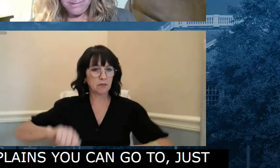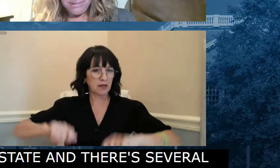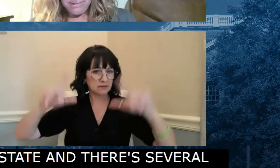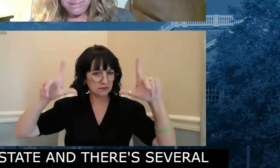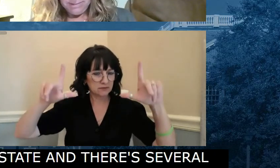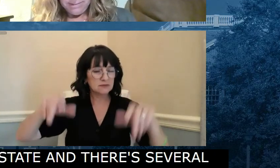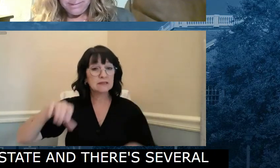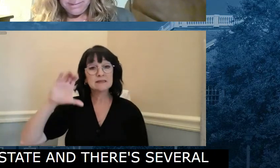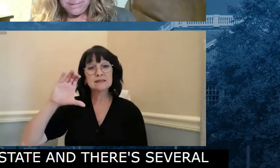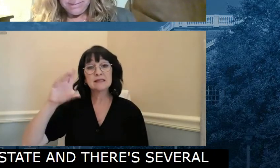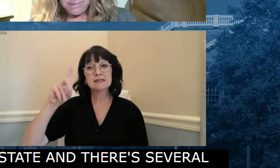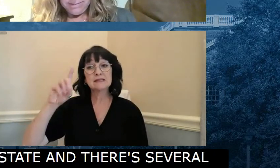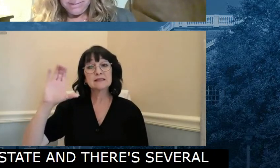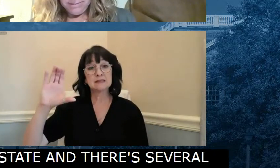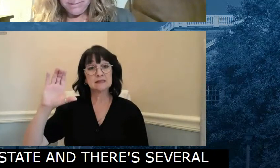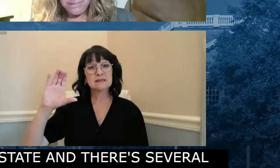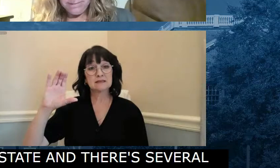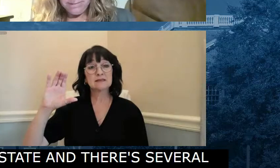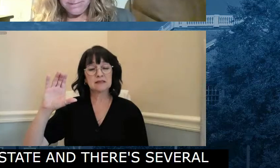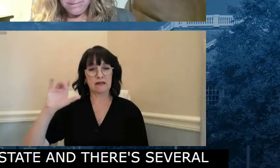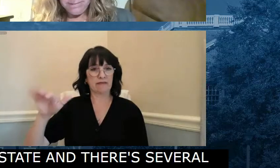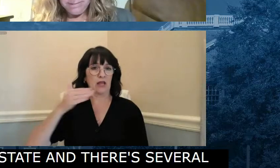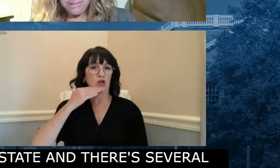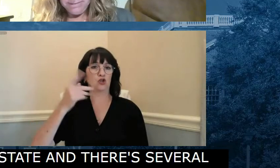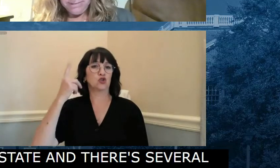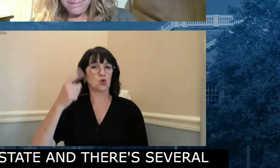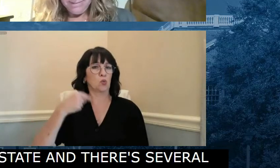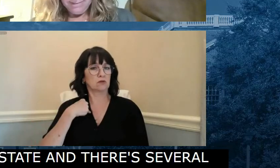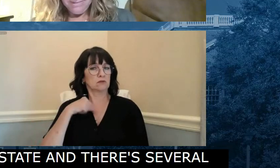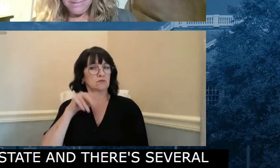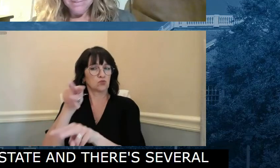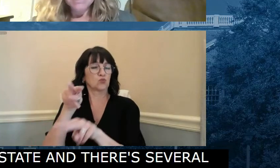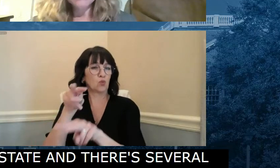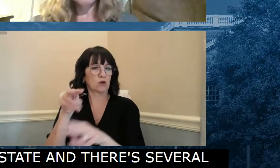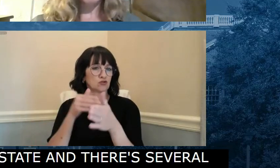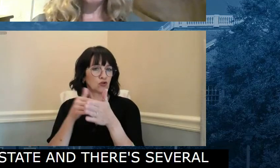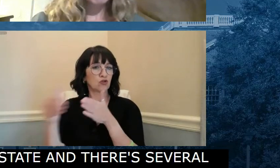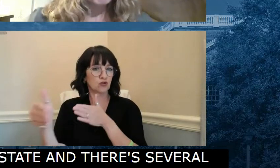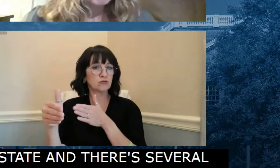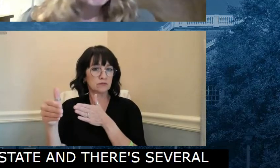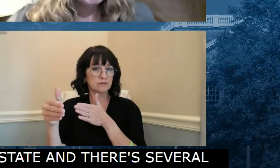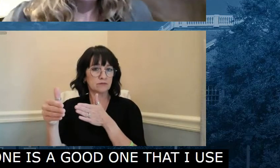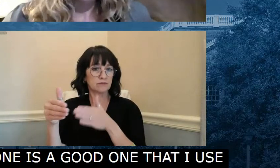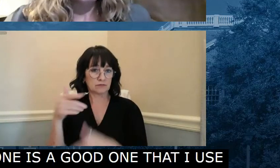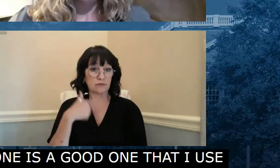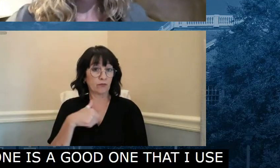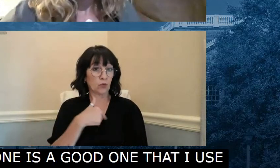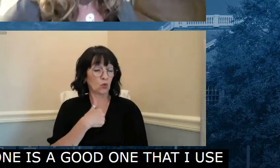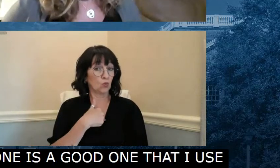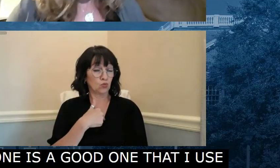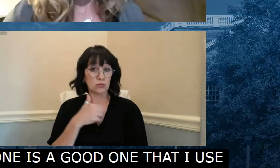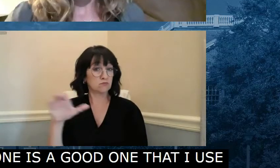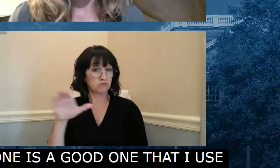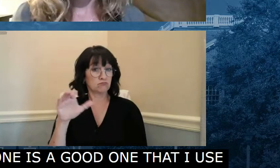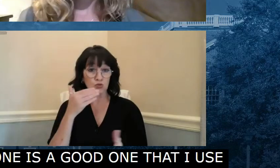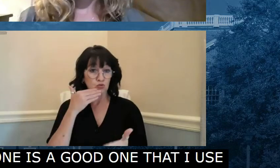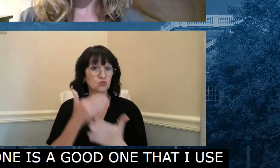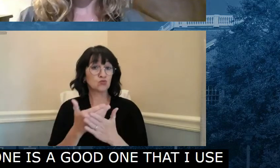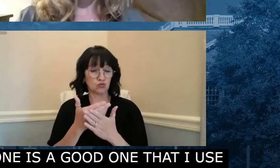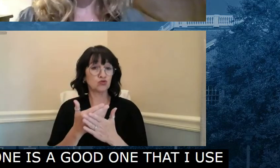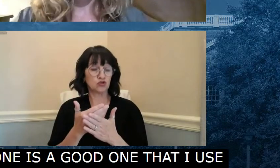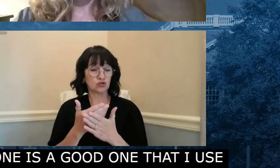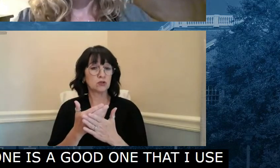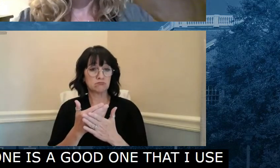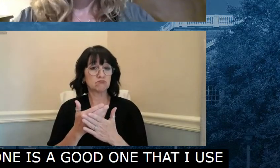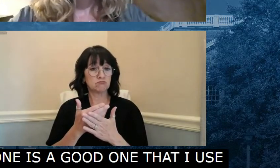one is a good one that I use, and we compare quite well. Actually, we're in the top tier for